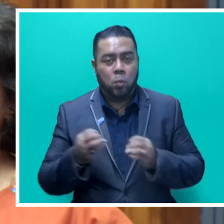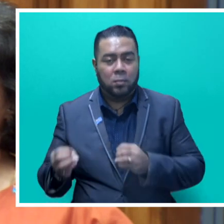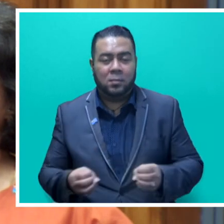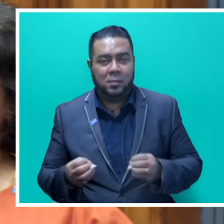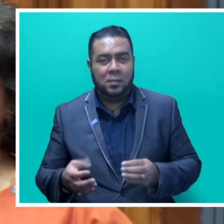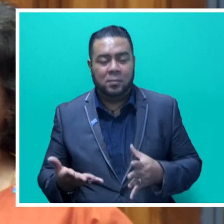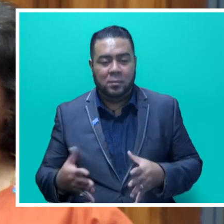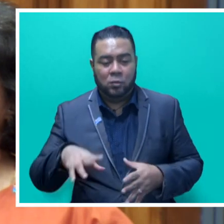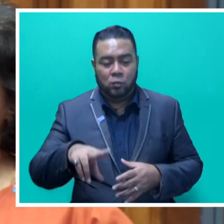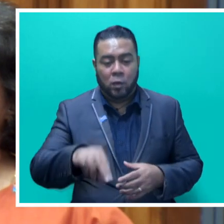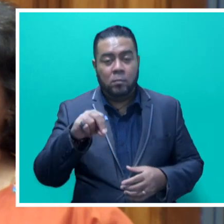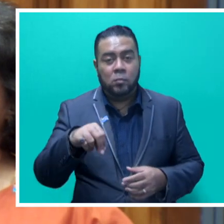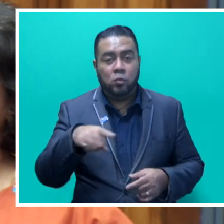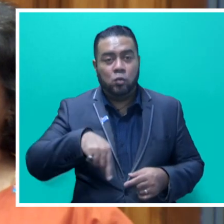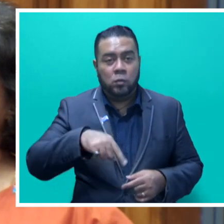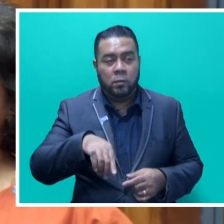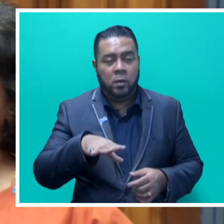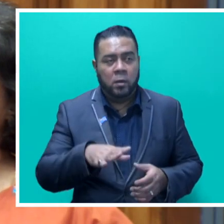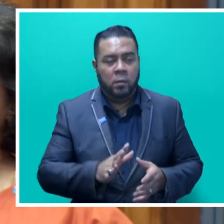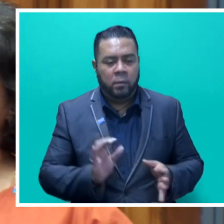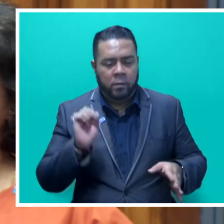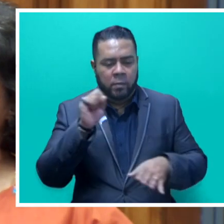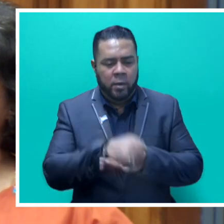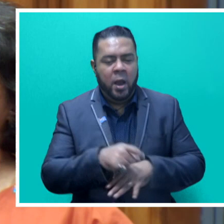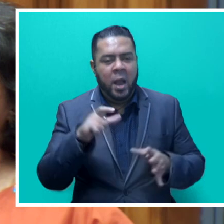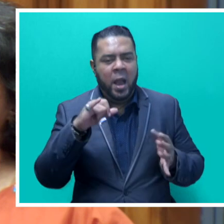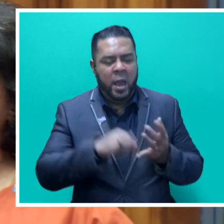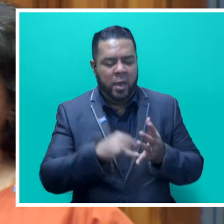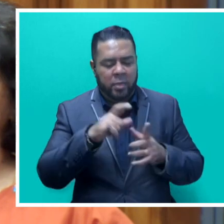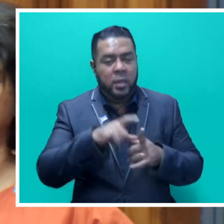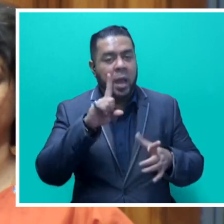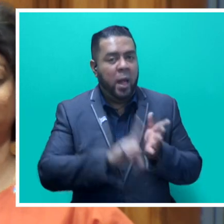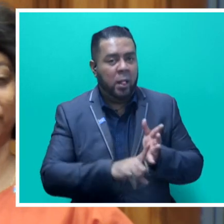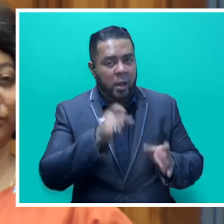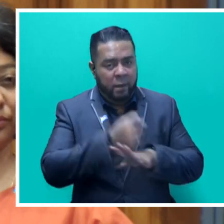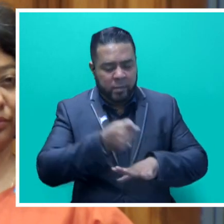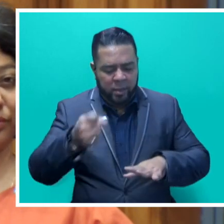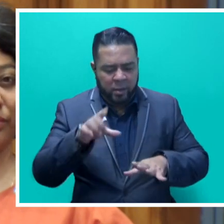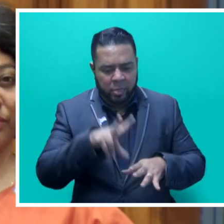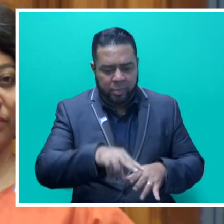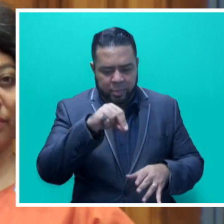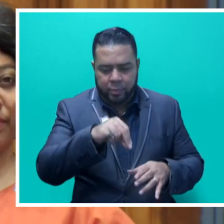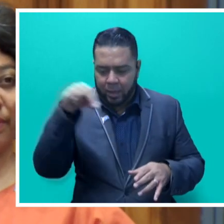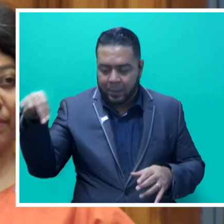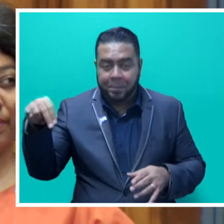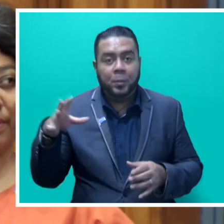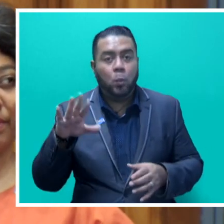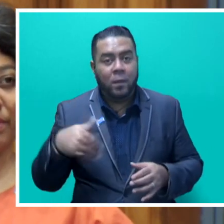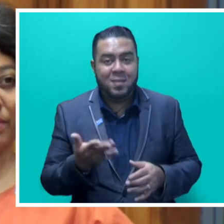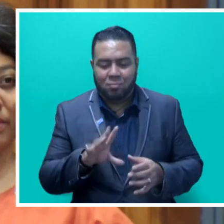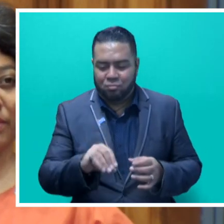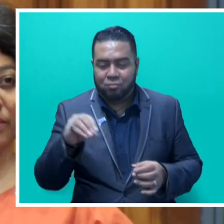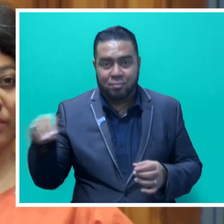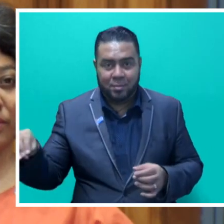Ngarse's extraction from Suva after the overthrow of the SDL government in 2006. As Mr. Ngarse had correctly